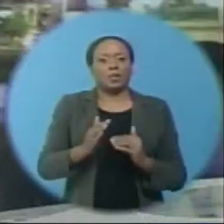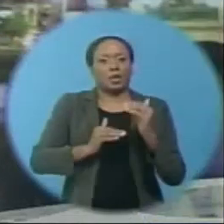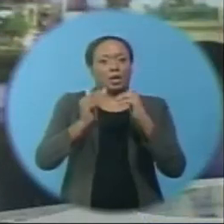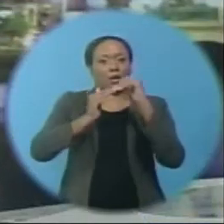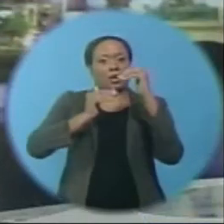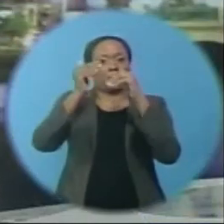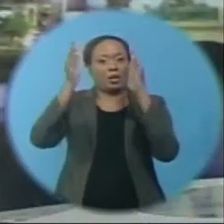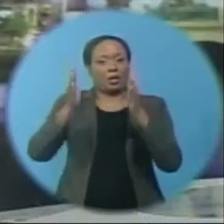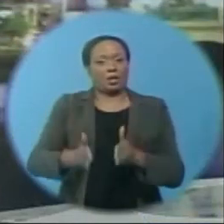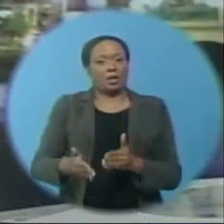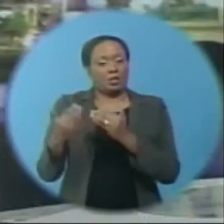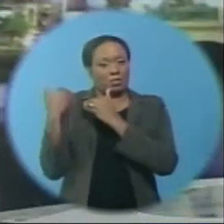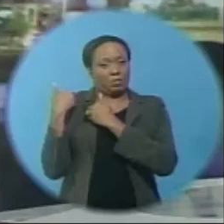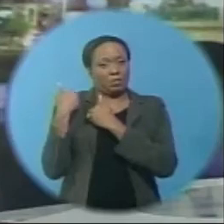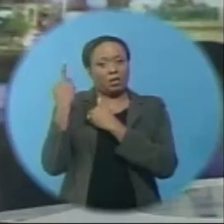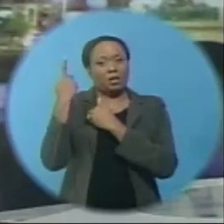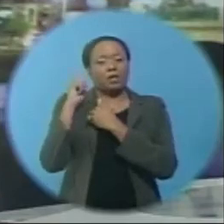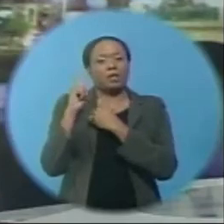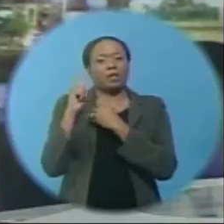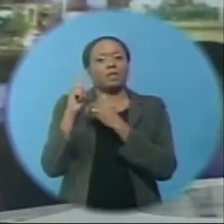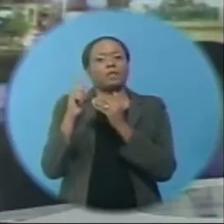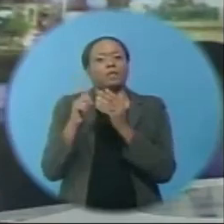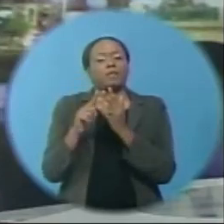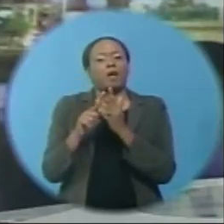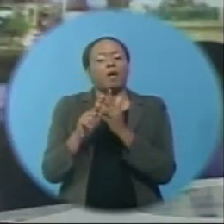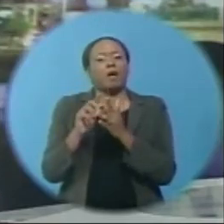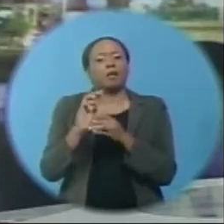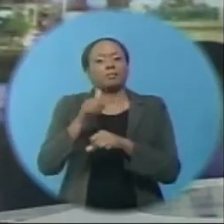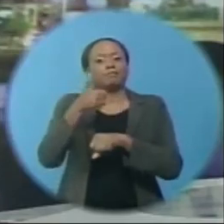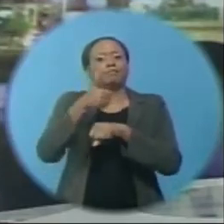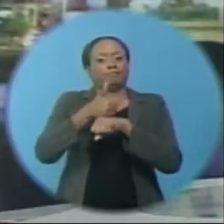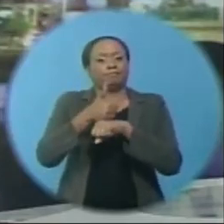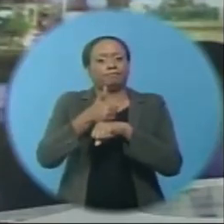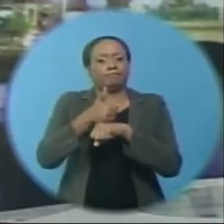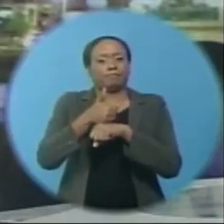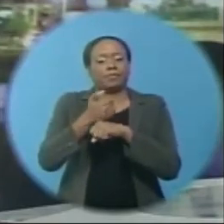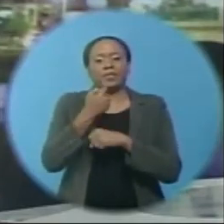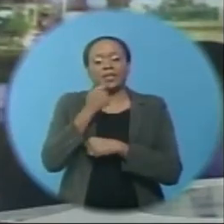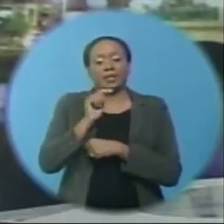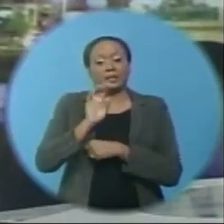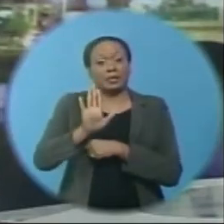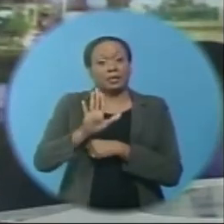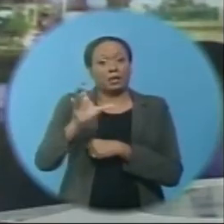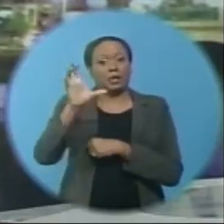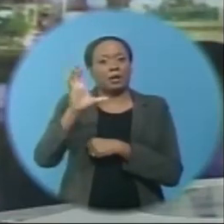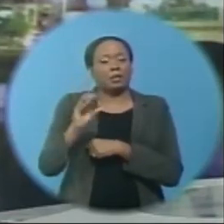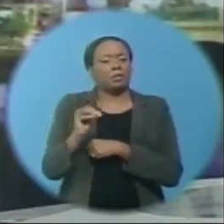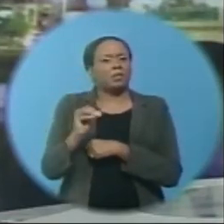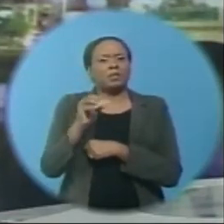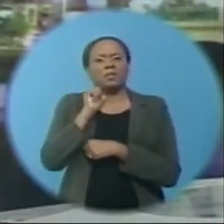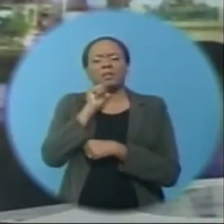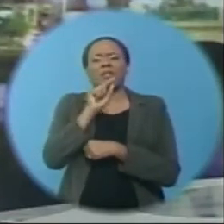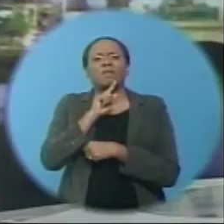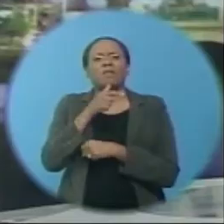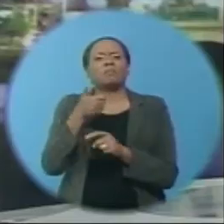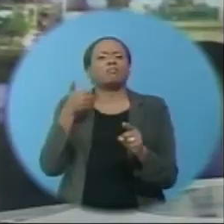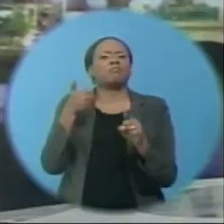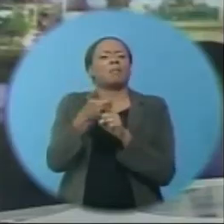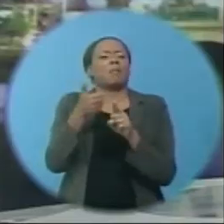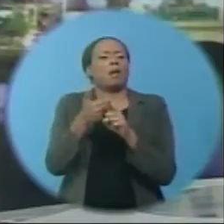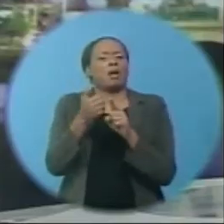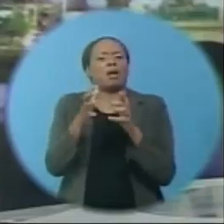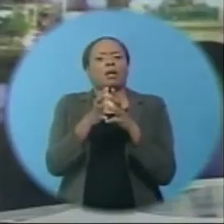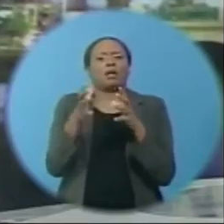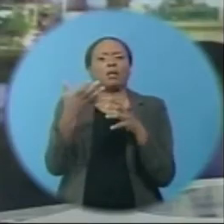And the contractor responsible for the installation says his company will have as little an impact as possible on the operations of the